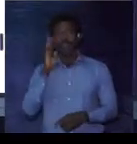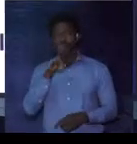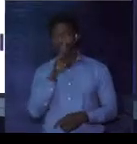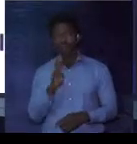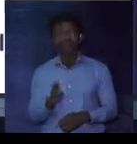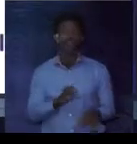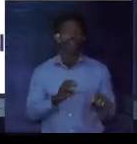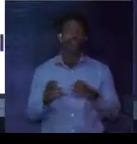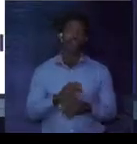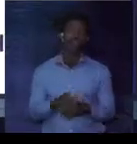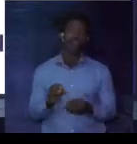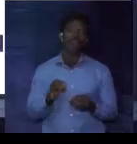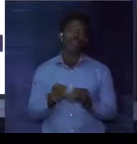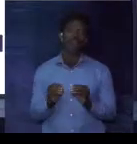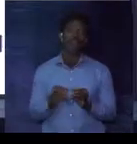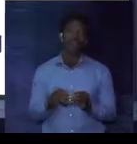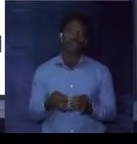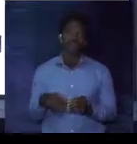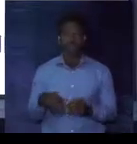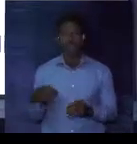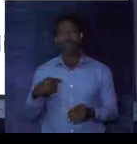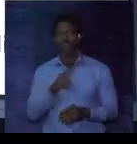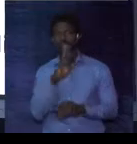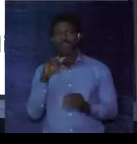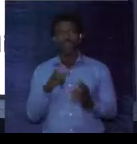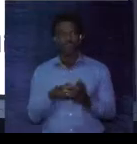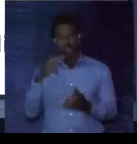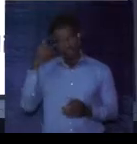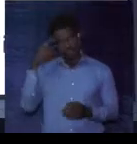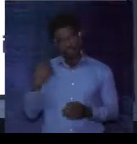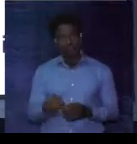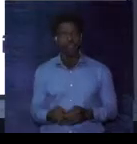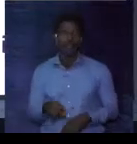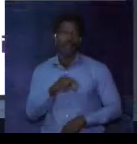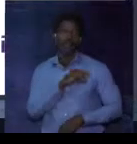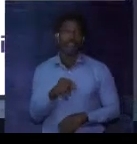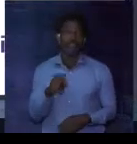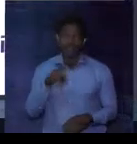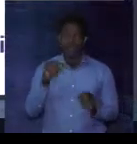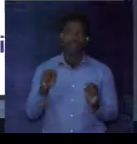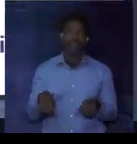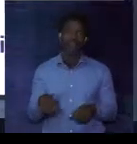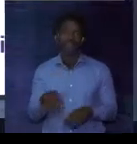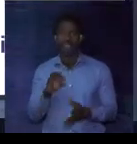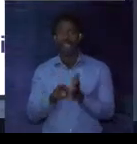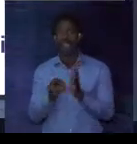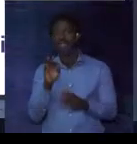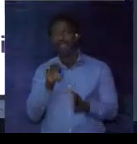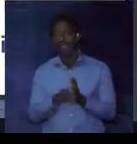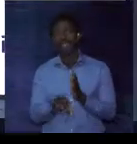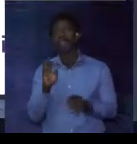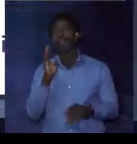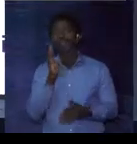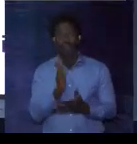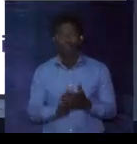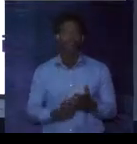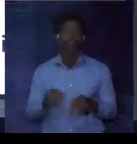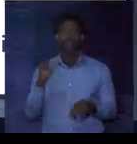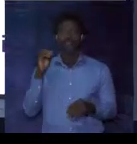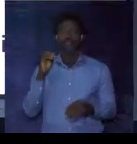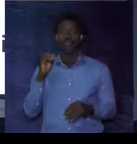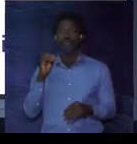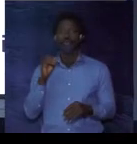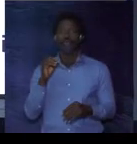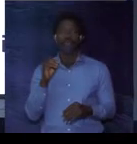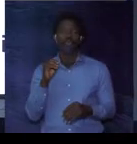numbers. We use numbers for counting quantities. Some quantities can be enumerated with the fingers. You count them 1, 2, 3, 4, 5, up